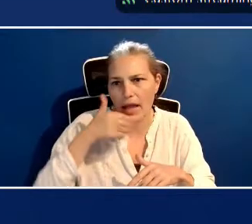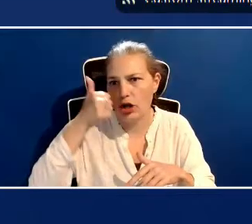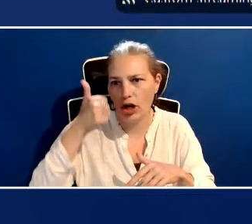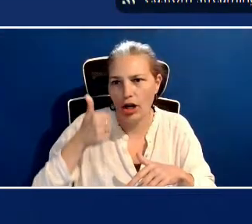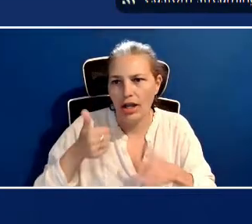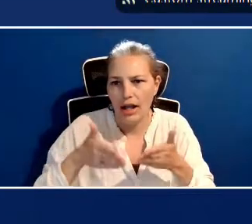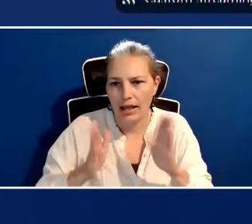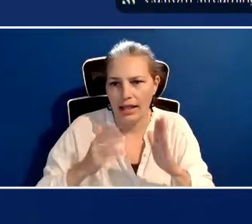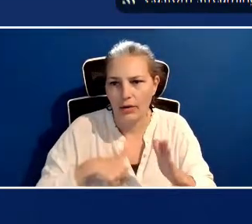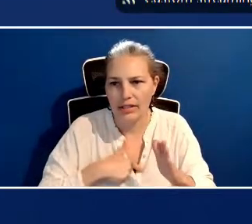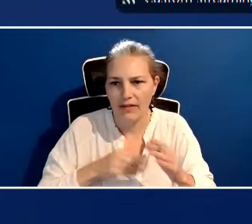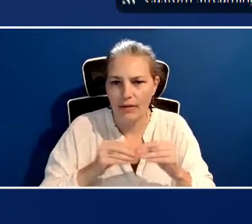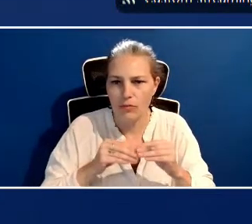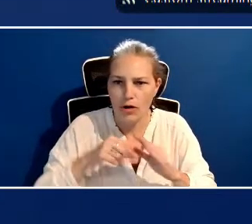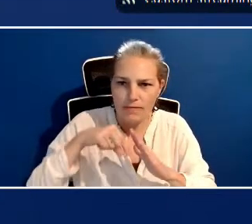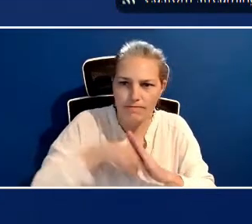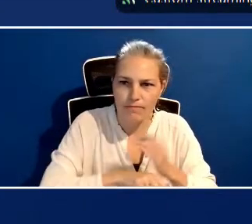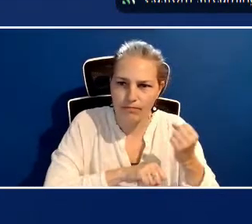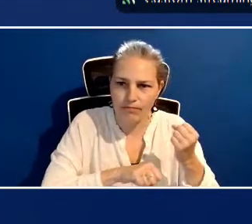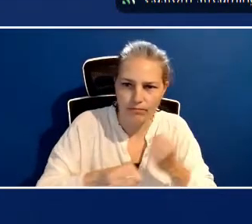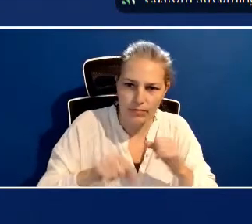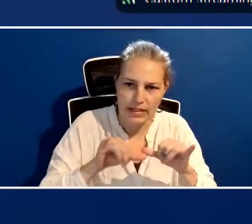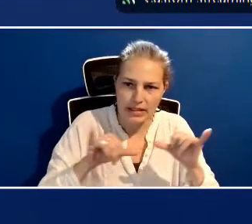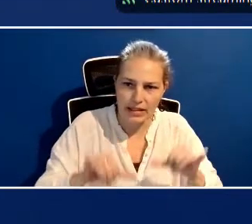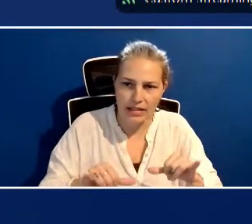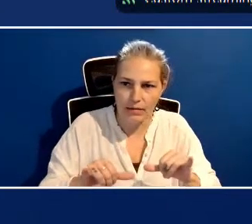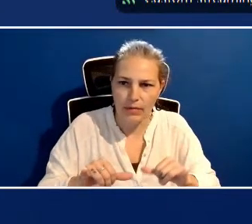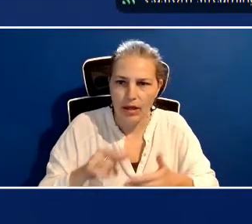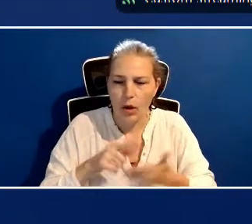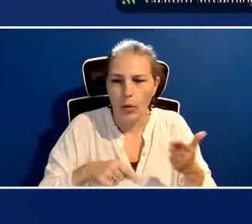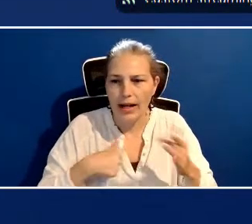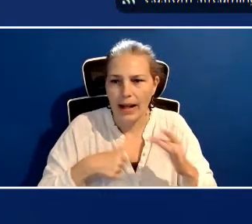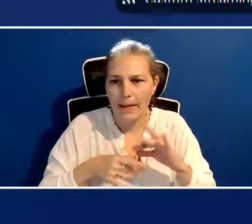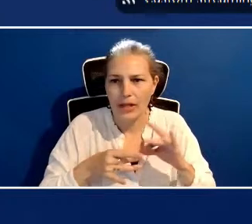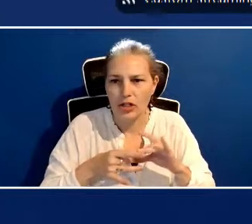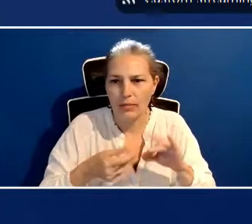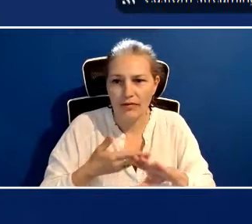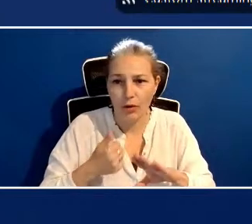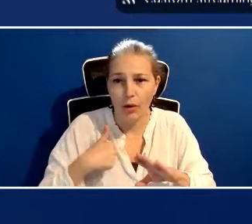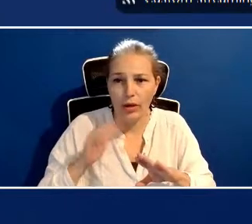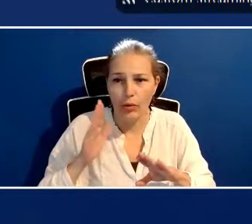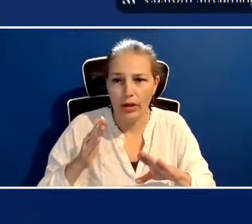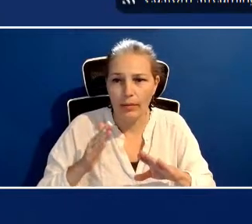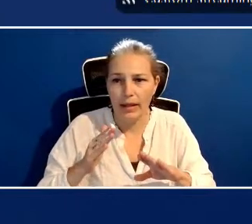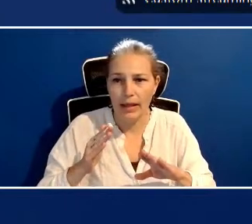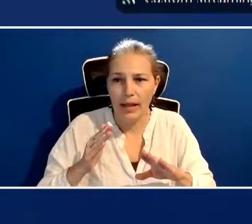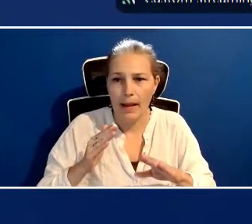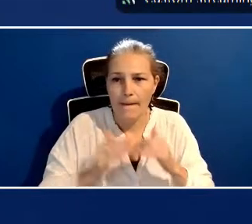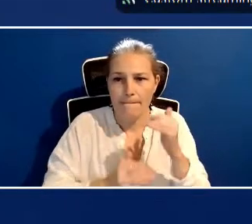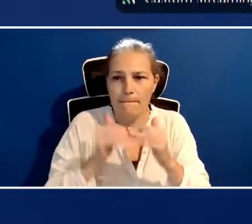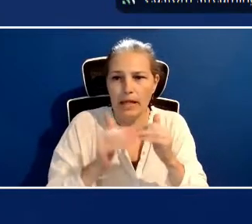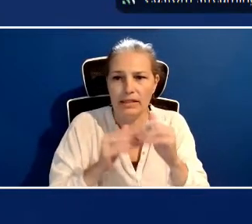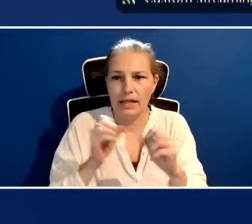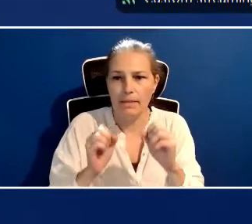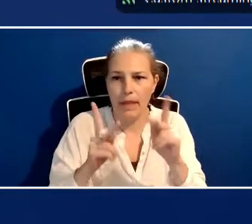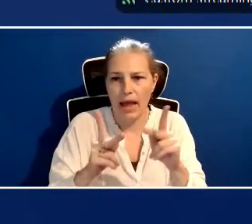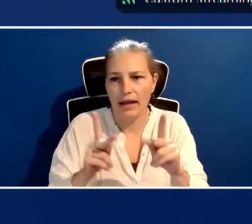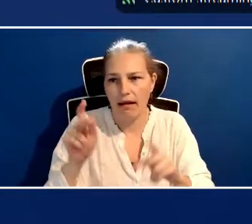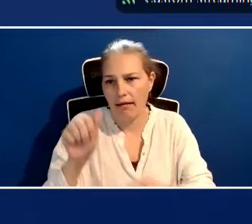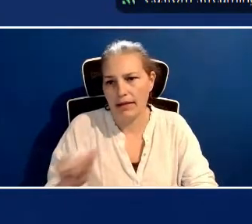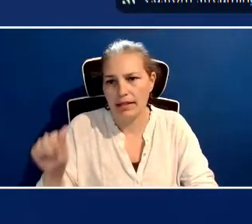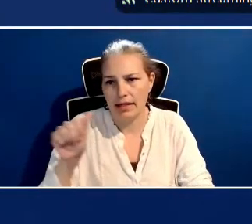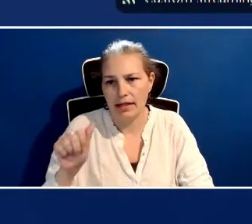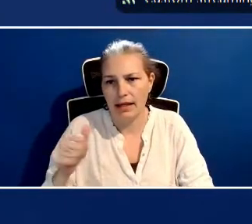And what I was mentioning earlier is building back Altadena better. I now will make a transition